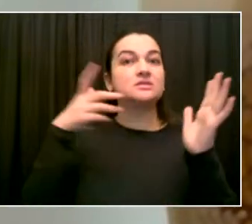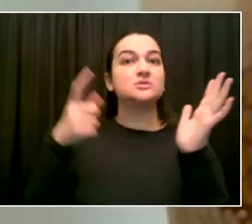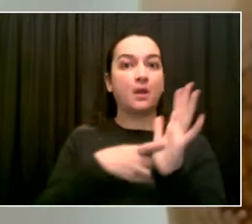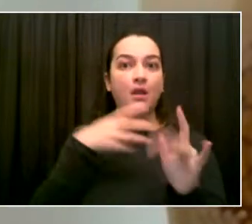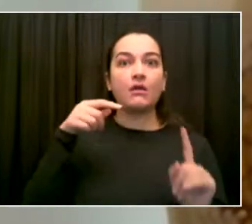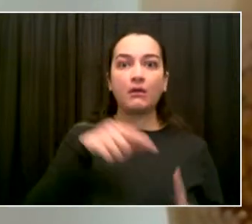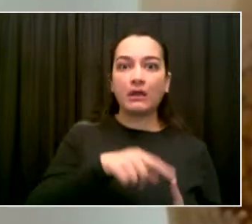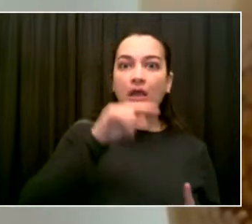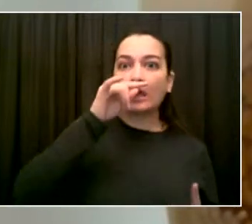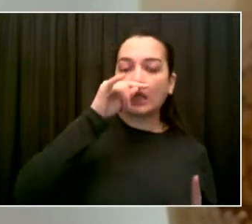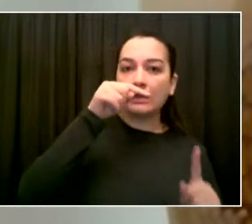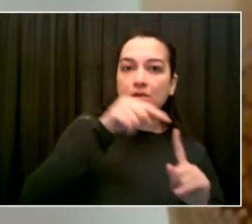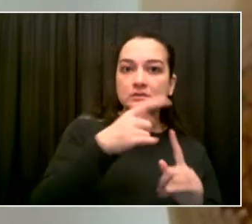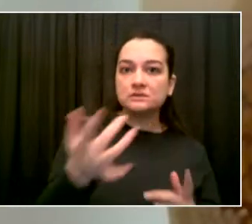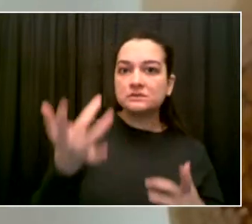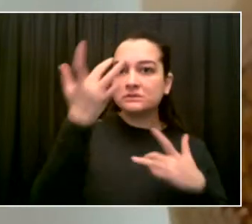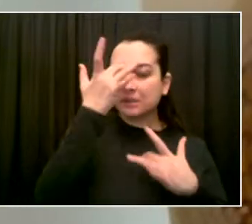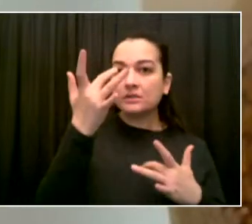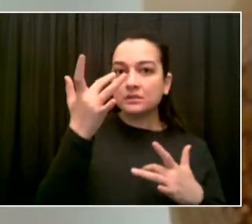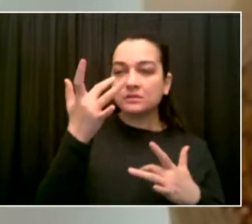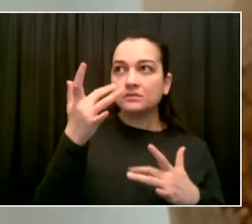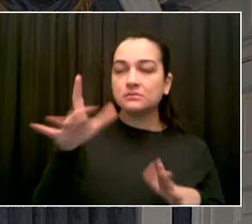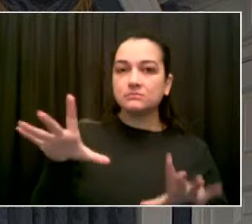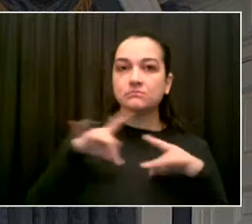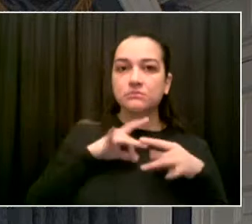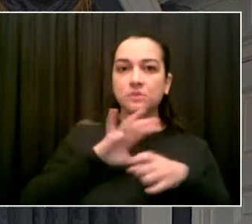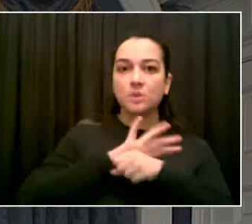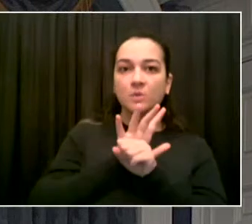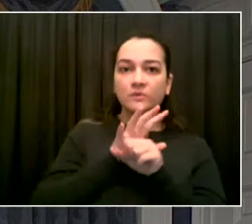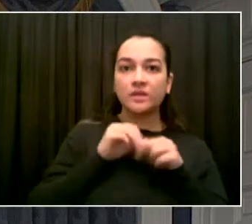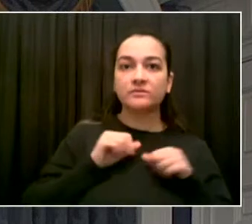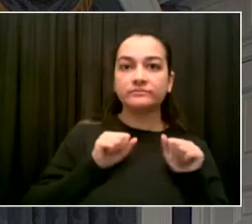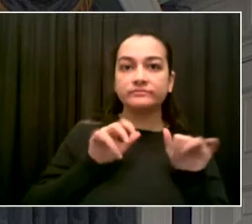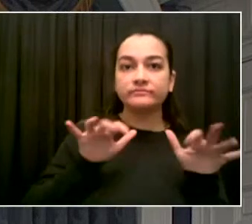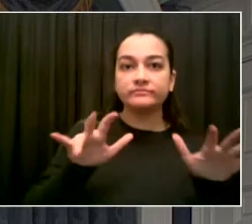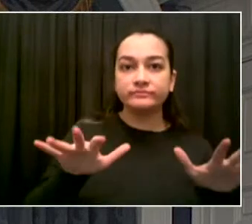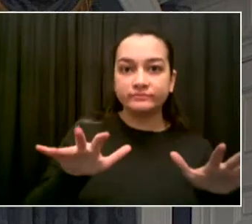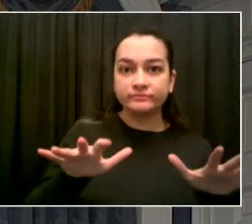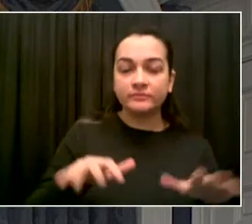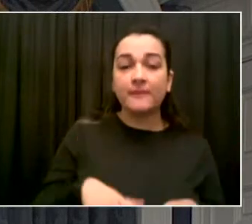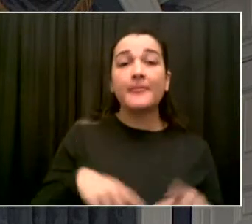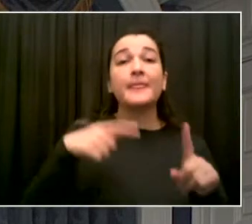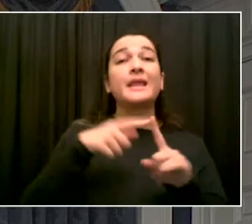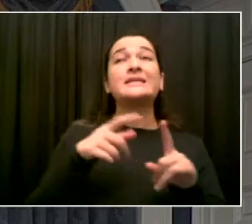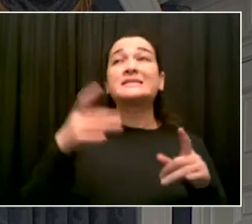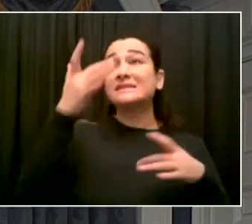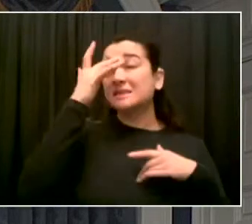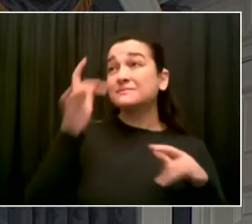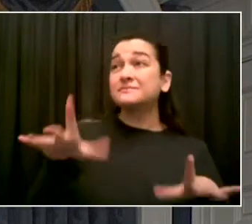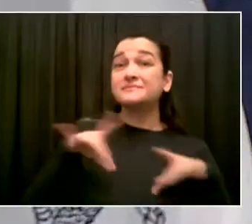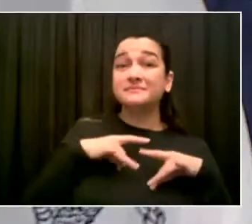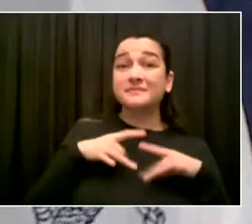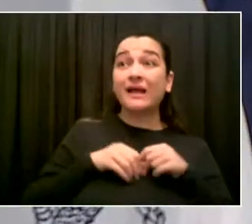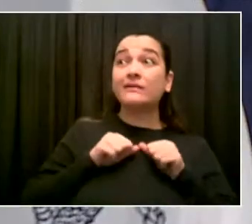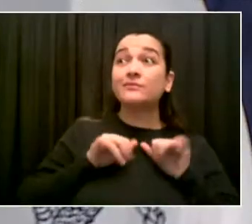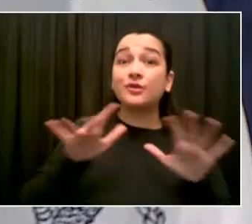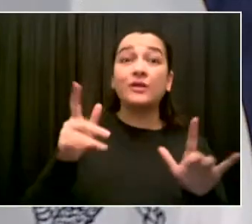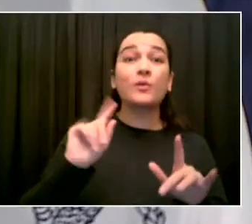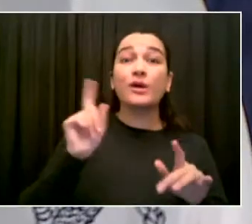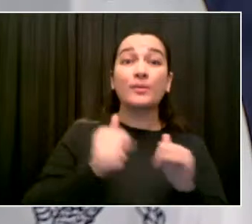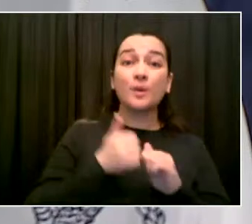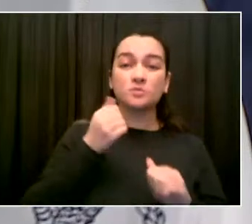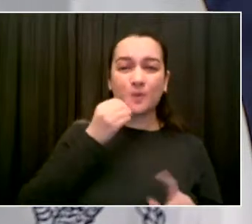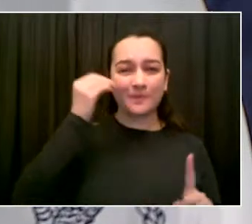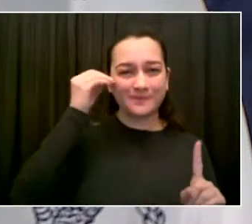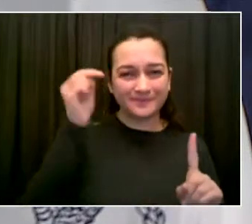important for us to have vaccinations for adults. So, yeah, Catherine, that was a big part of our thinking, that knowing that based on a lot of